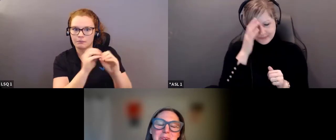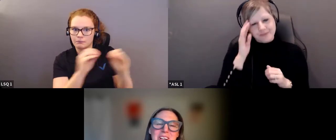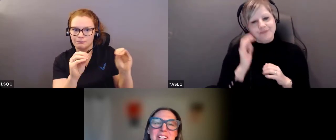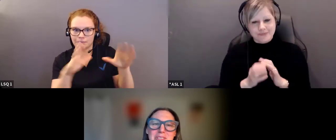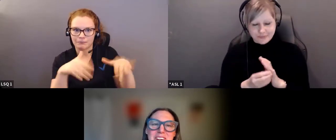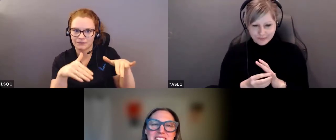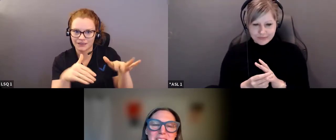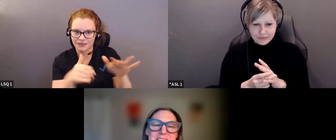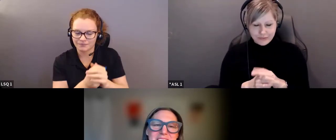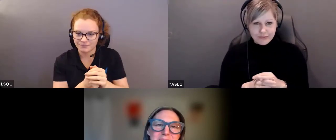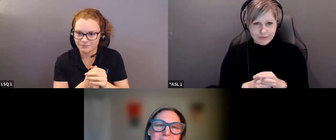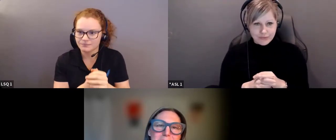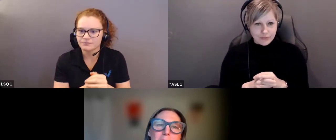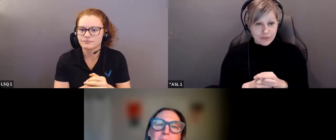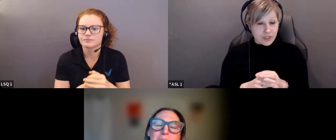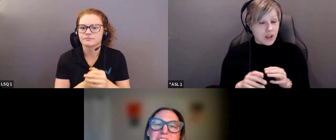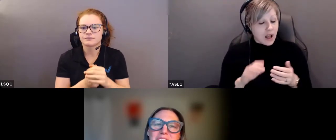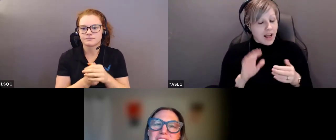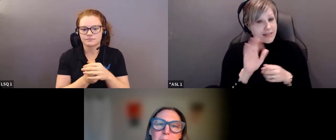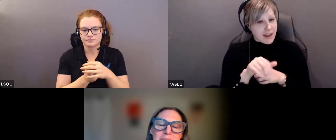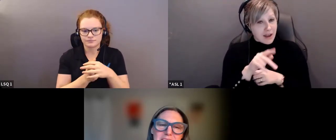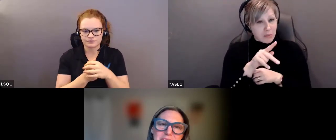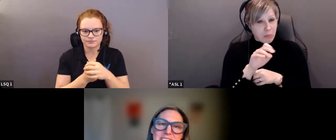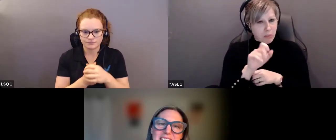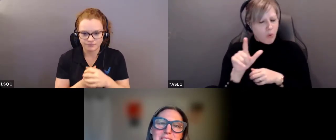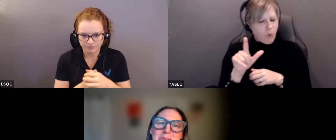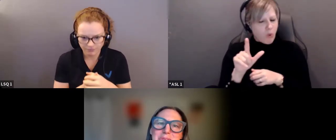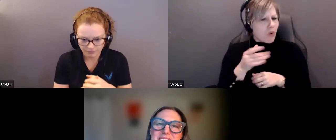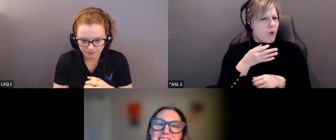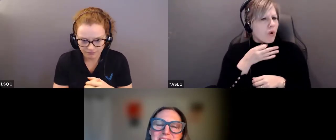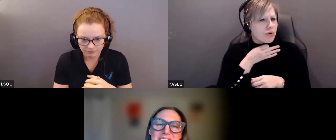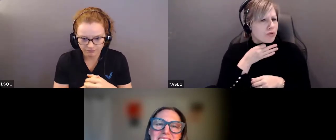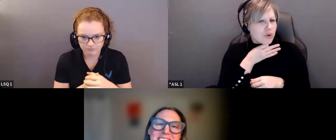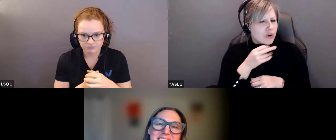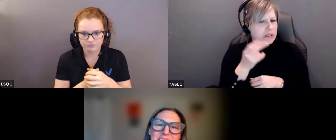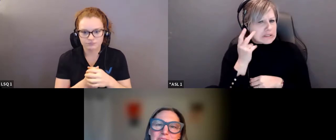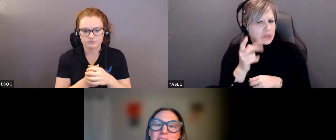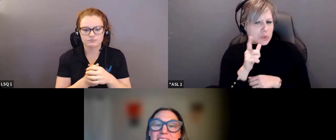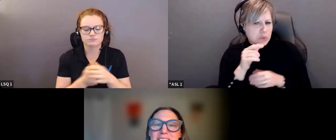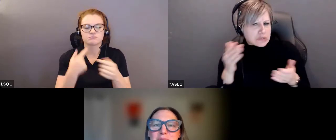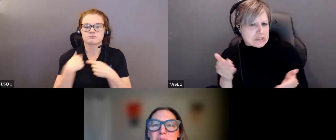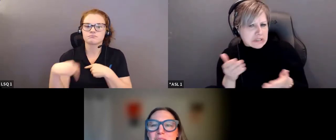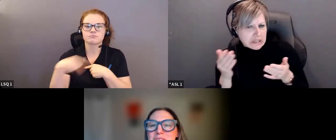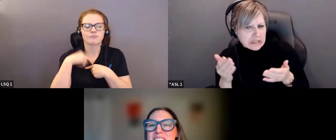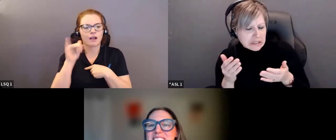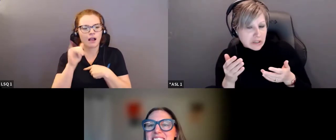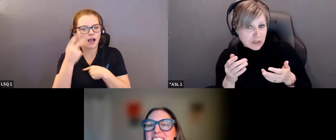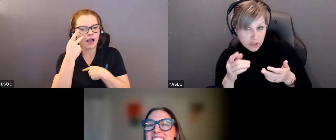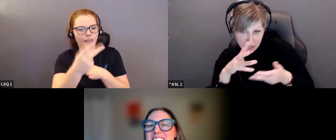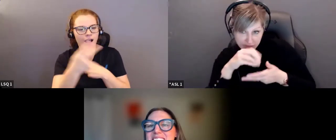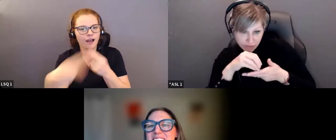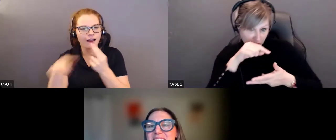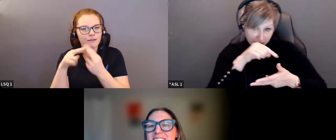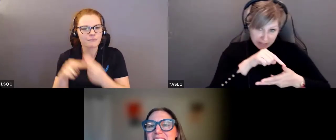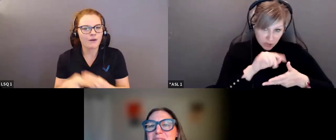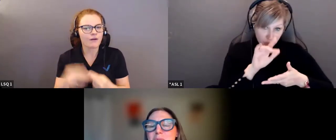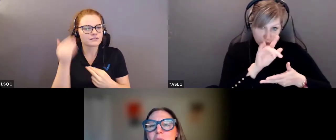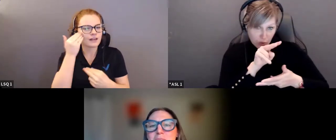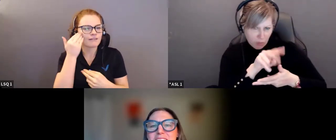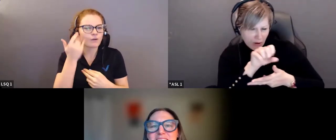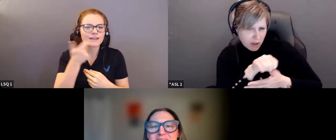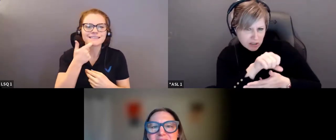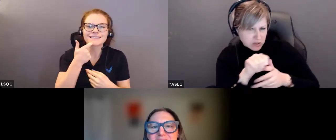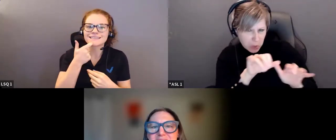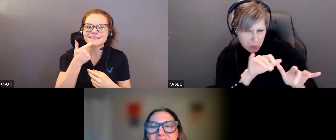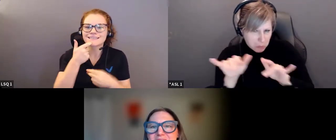We were interested in the results of that poll to just help us understand who's here and drive what we're doing today. From